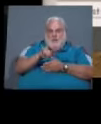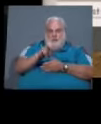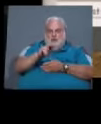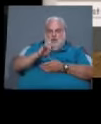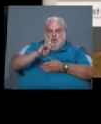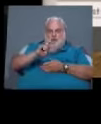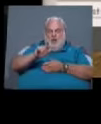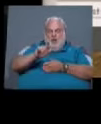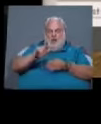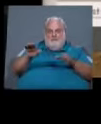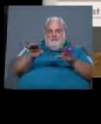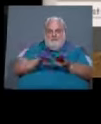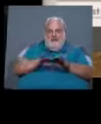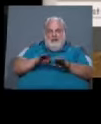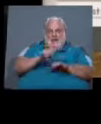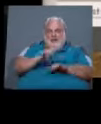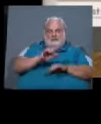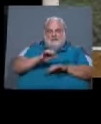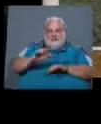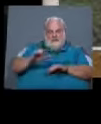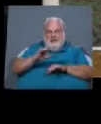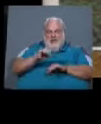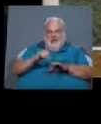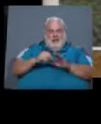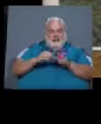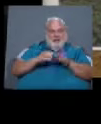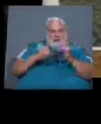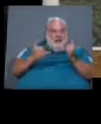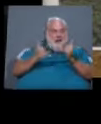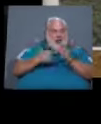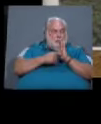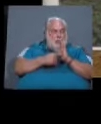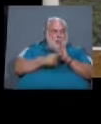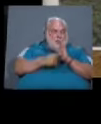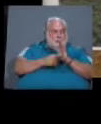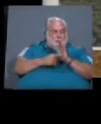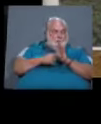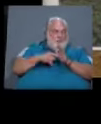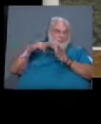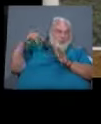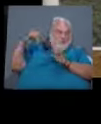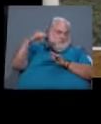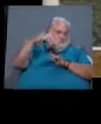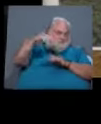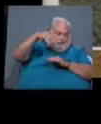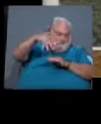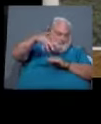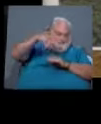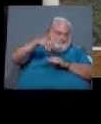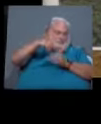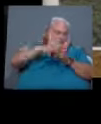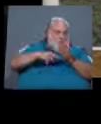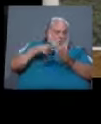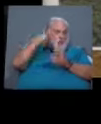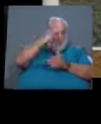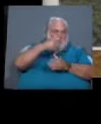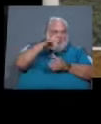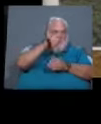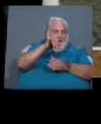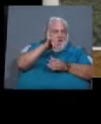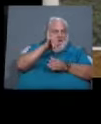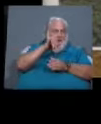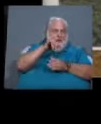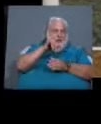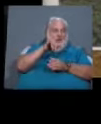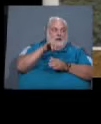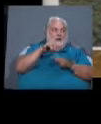Valley ACC. The next slide shows a little bit of how our whole project